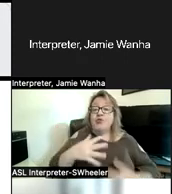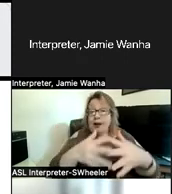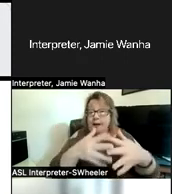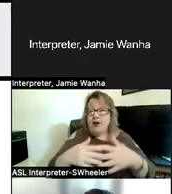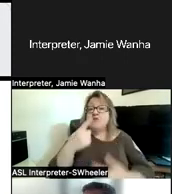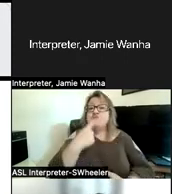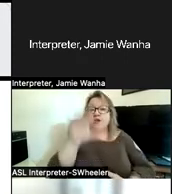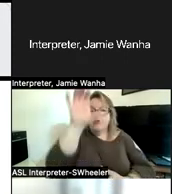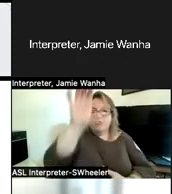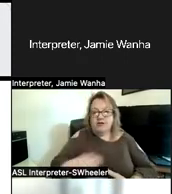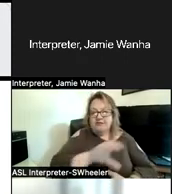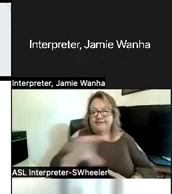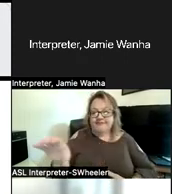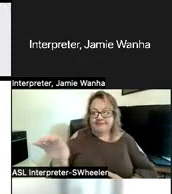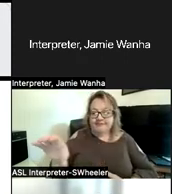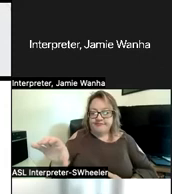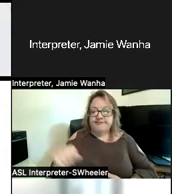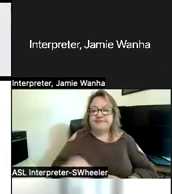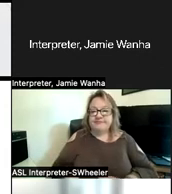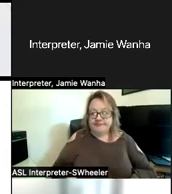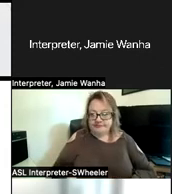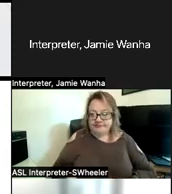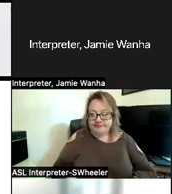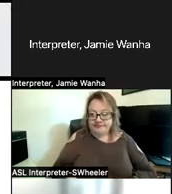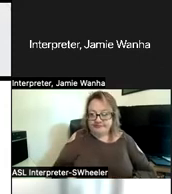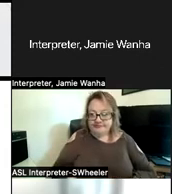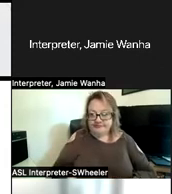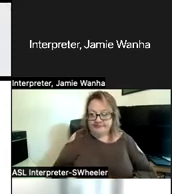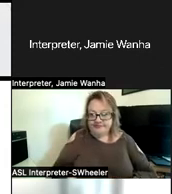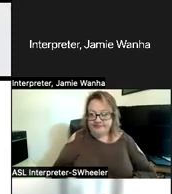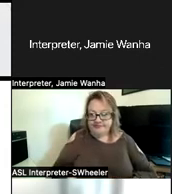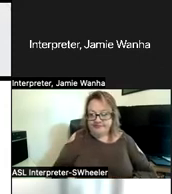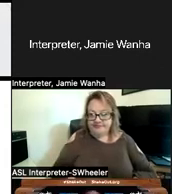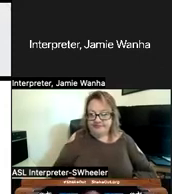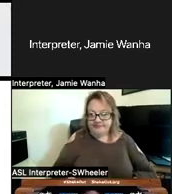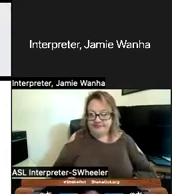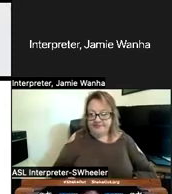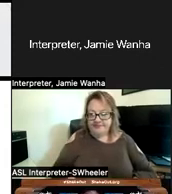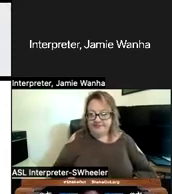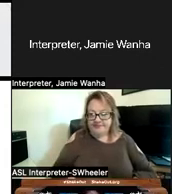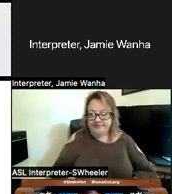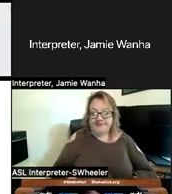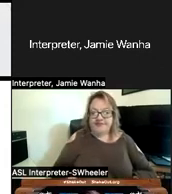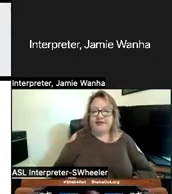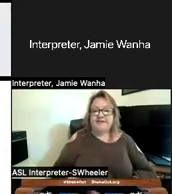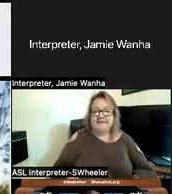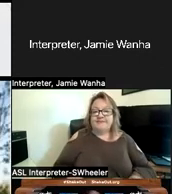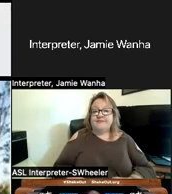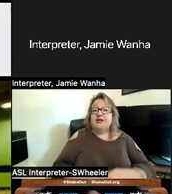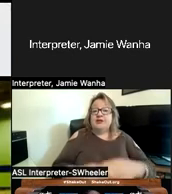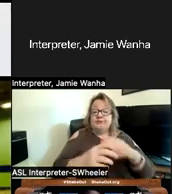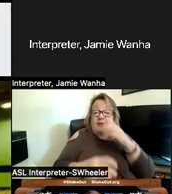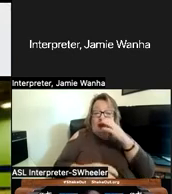presentation on their earthquake preparedness role after an earthquake and resources. Melissa. Thank you, Mark. I